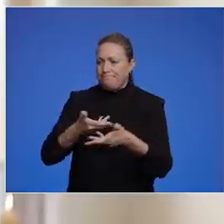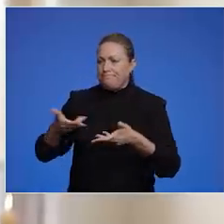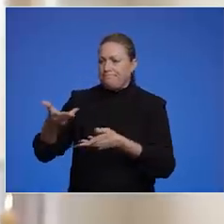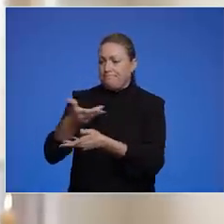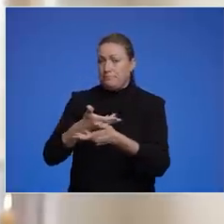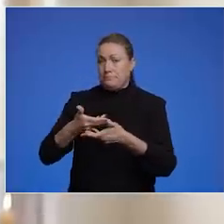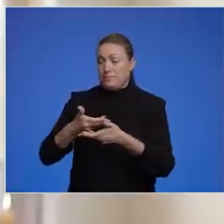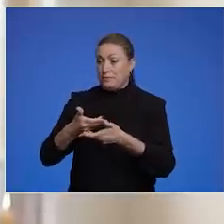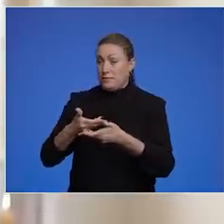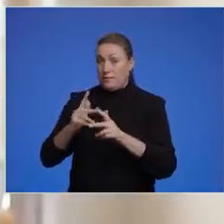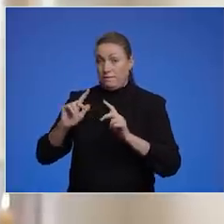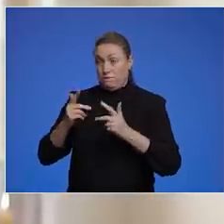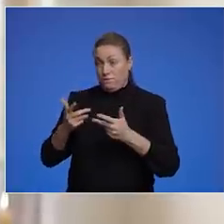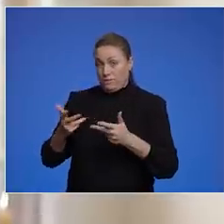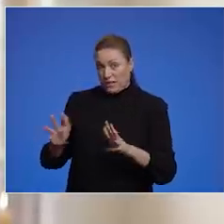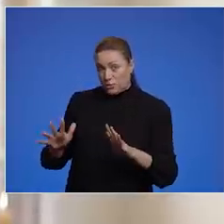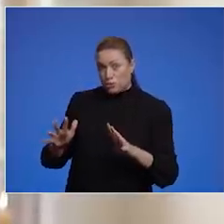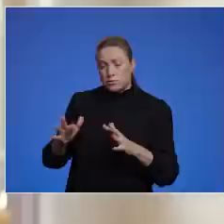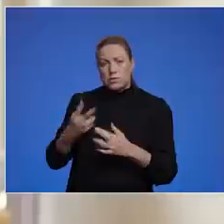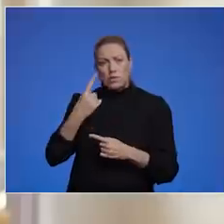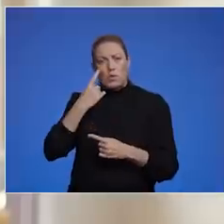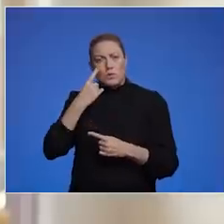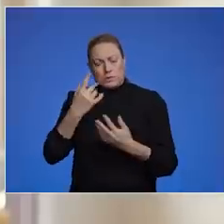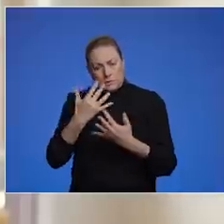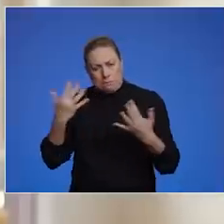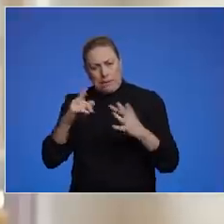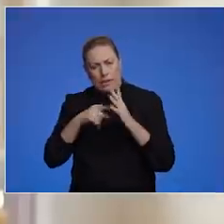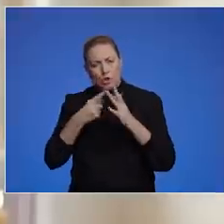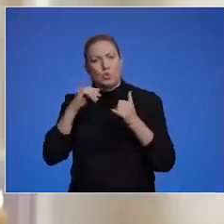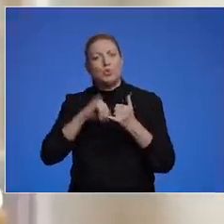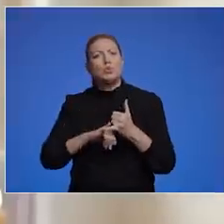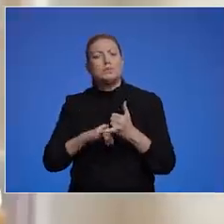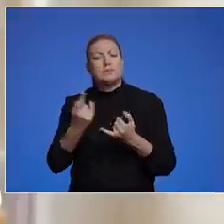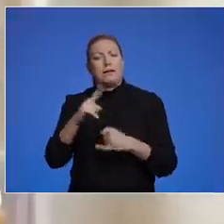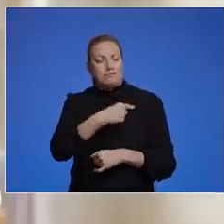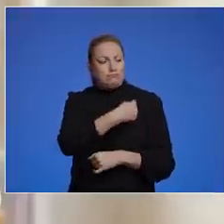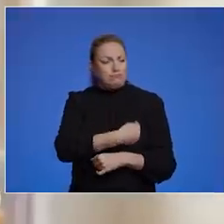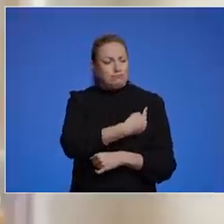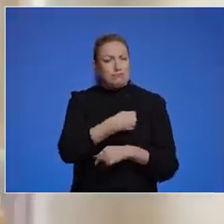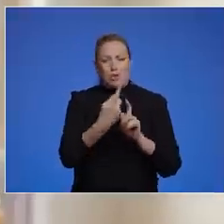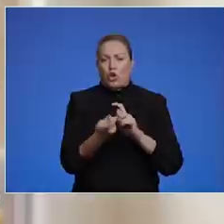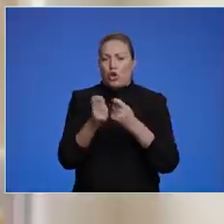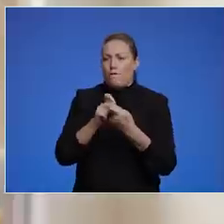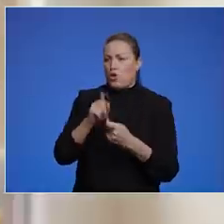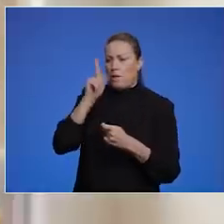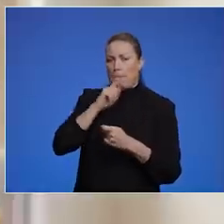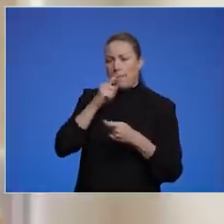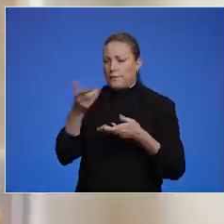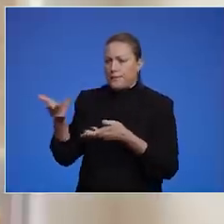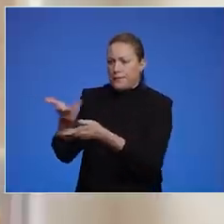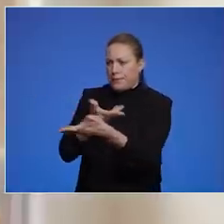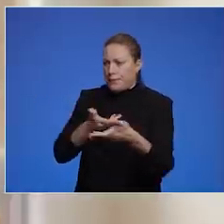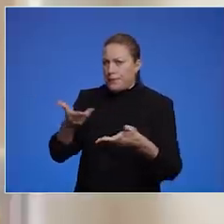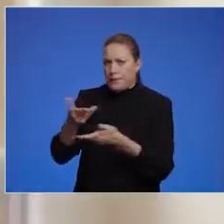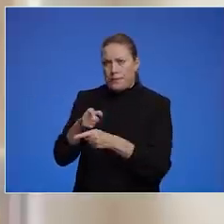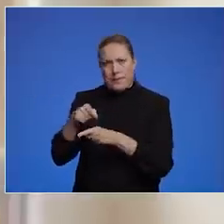up, many Jews and devout converts joined Paul and Barnabas, and in their talks with Paul and Barnabas, urged them